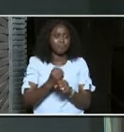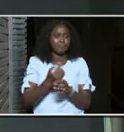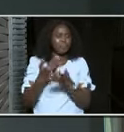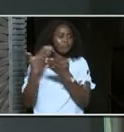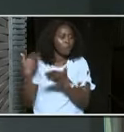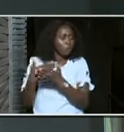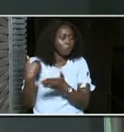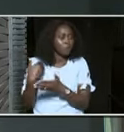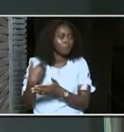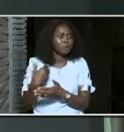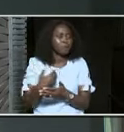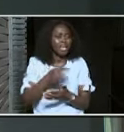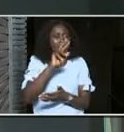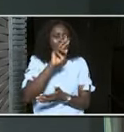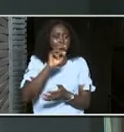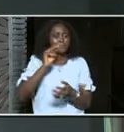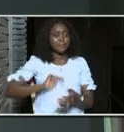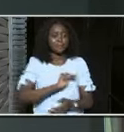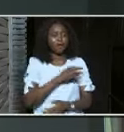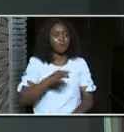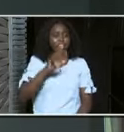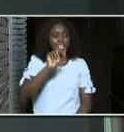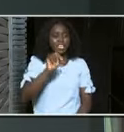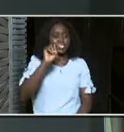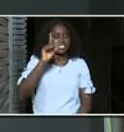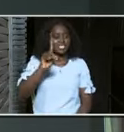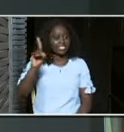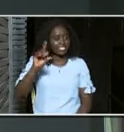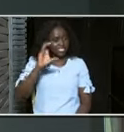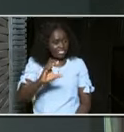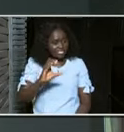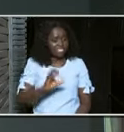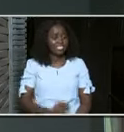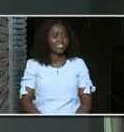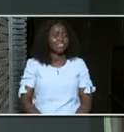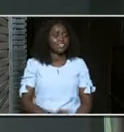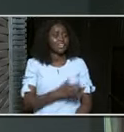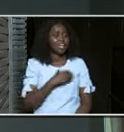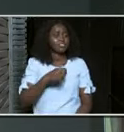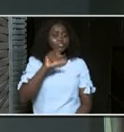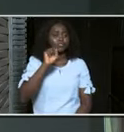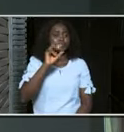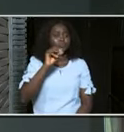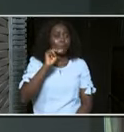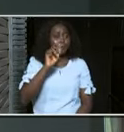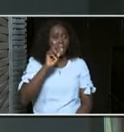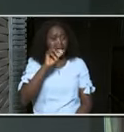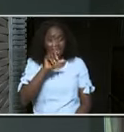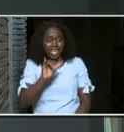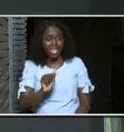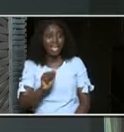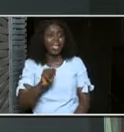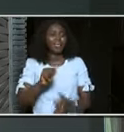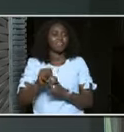the NDDC advisor to President on Darfur and Somalia crisis, and so on and so